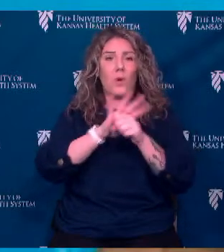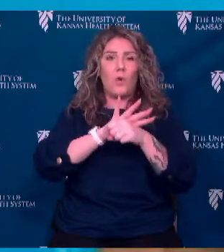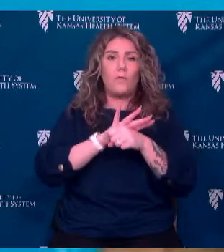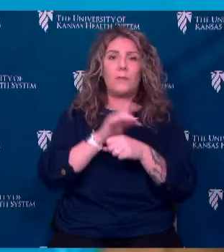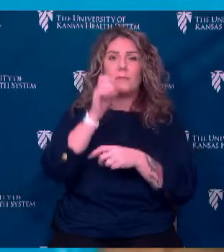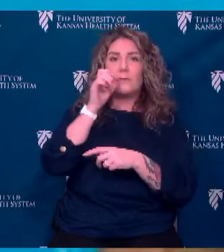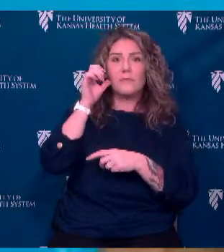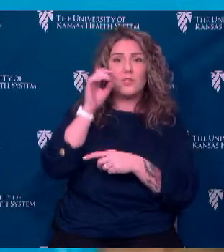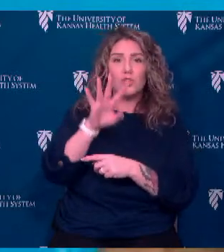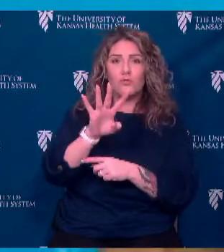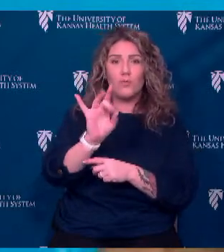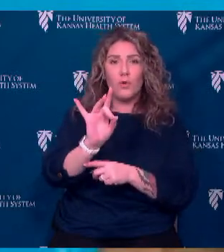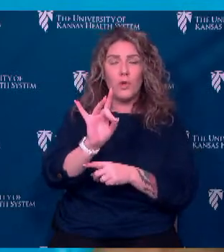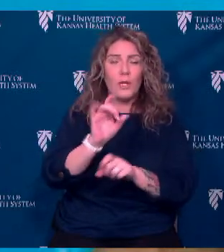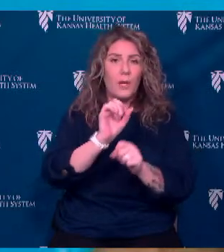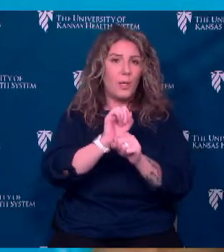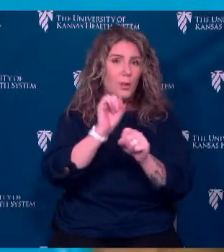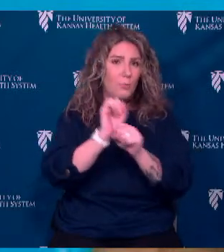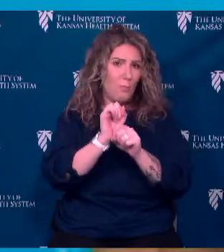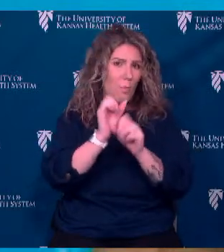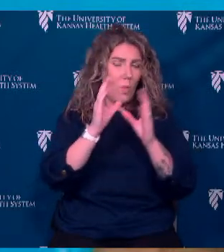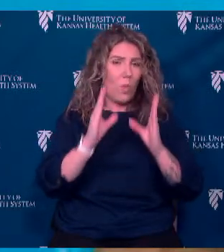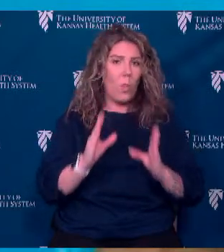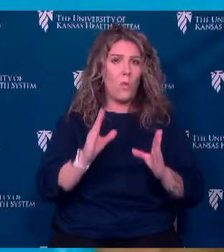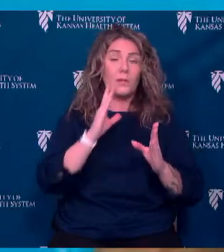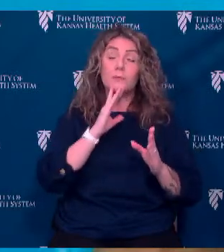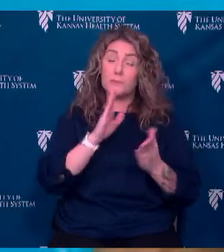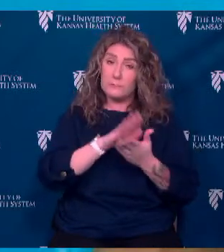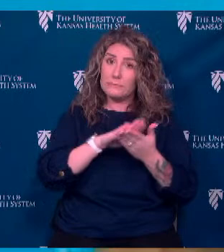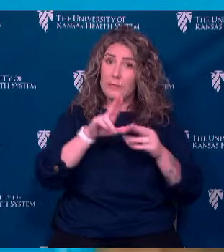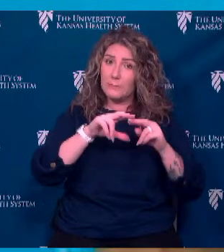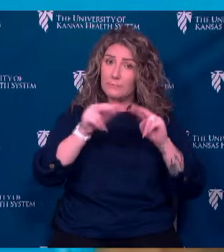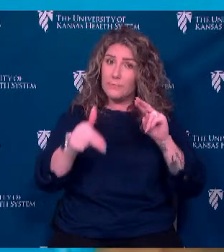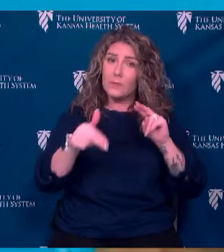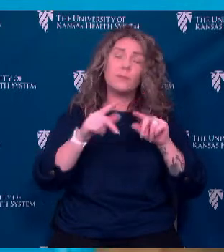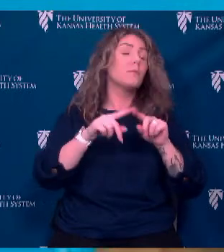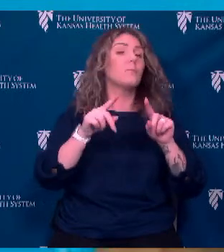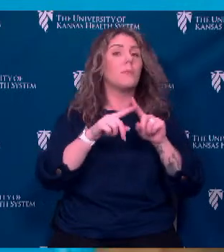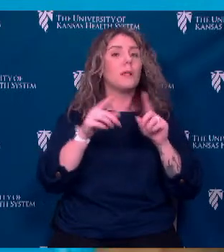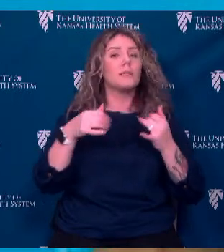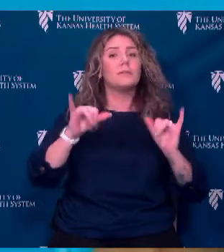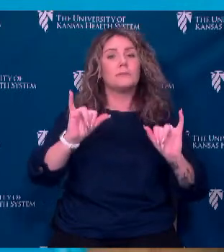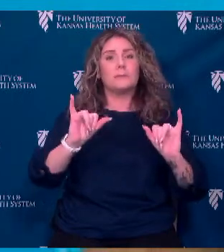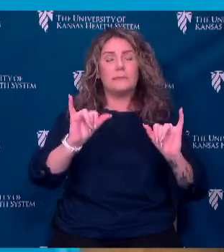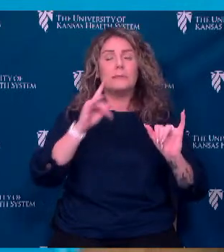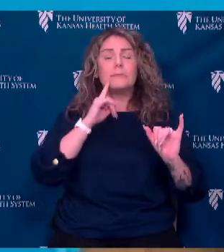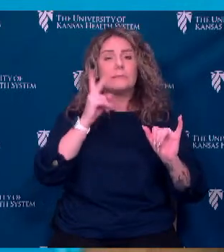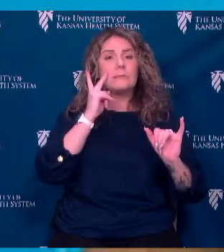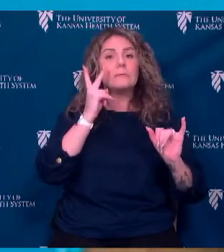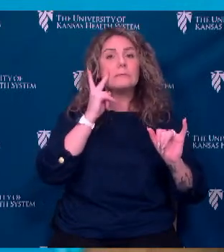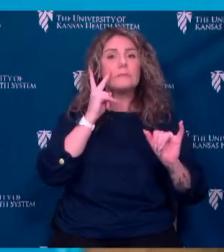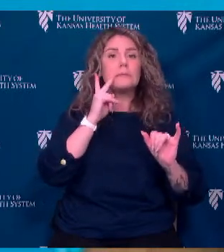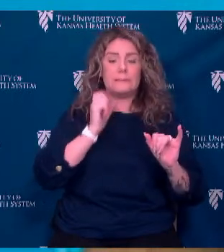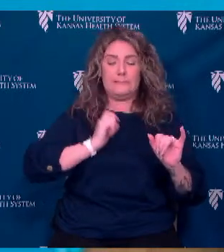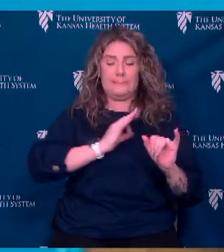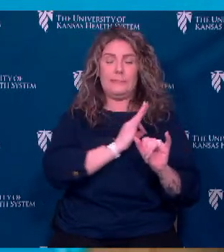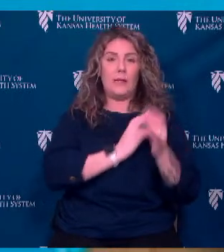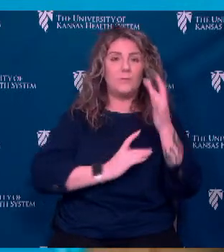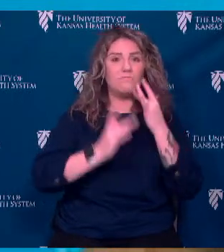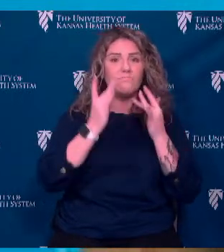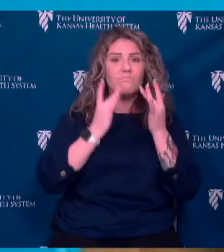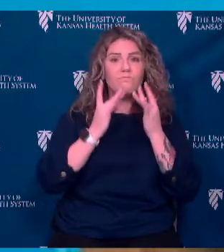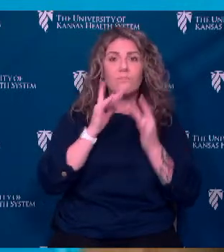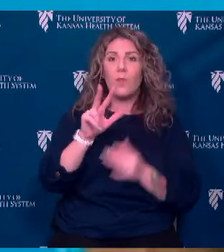48 employees that were out with COVID. That's a nice downward trend, but we're still continuing to see staffing shortages. 37 of